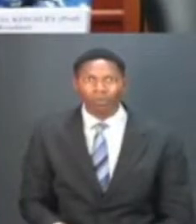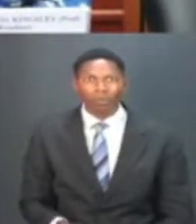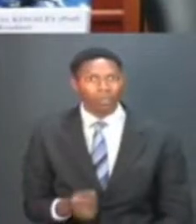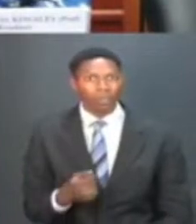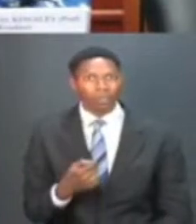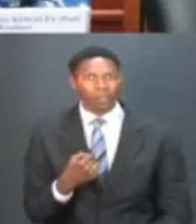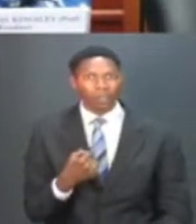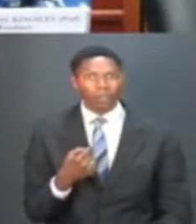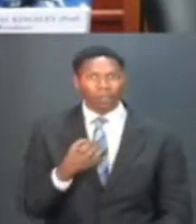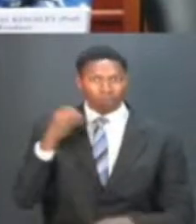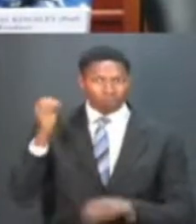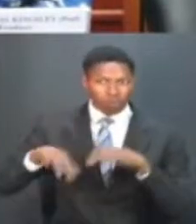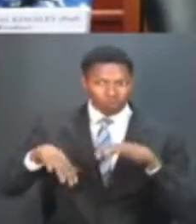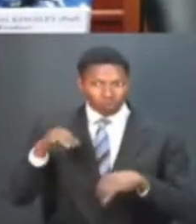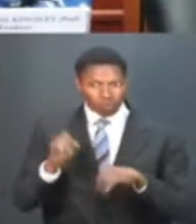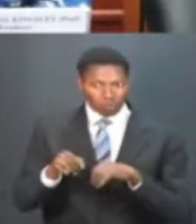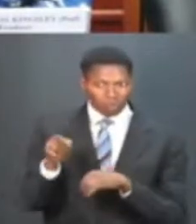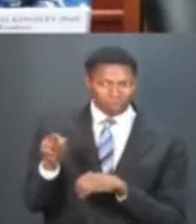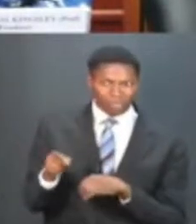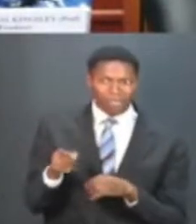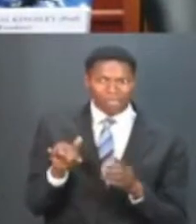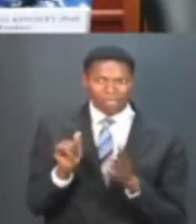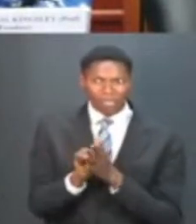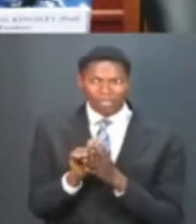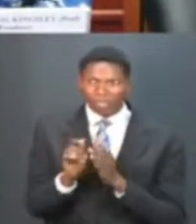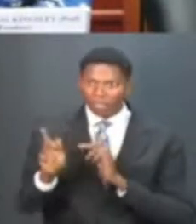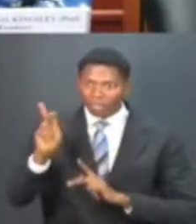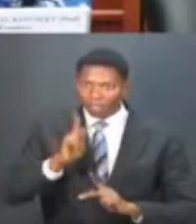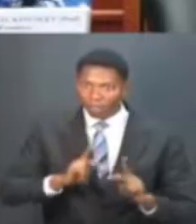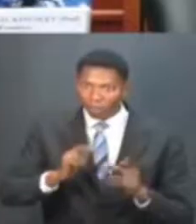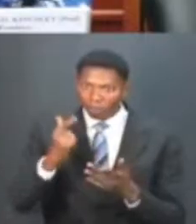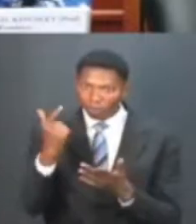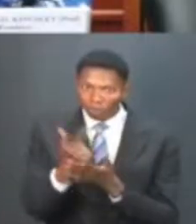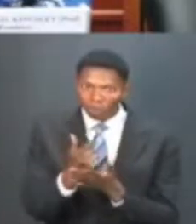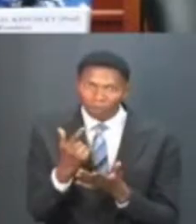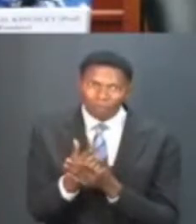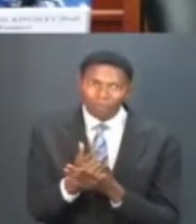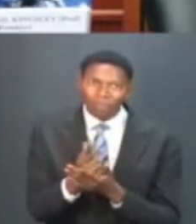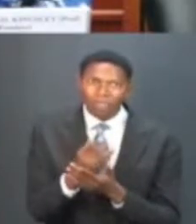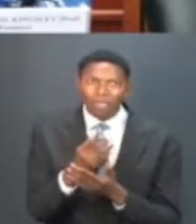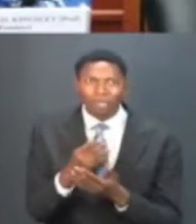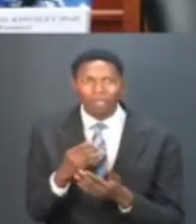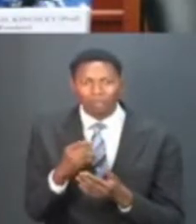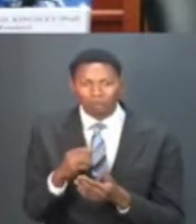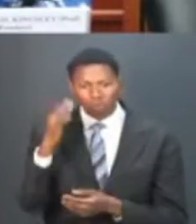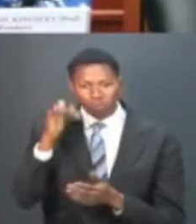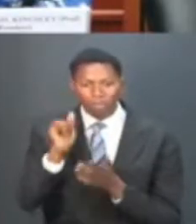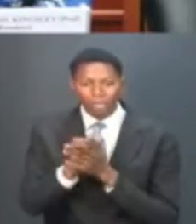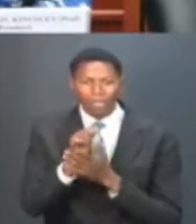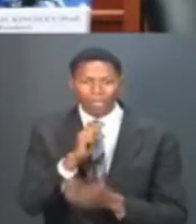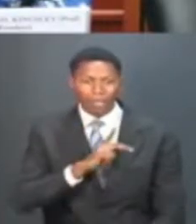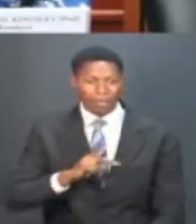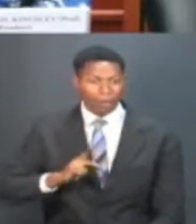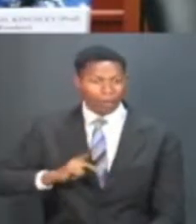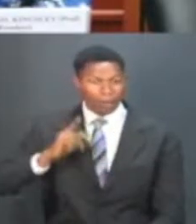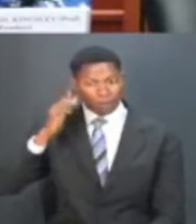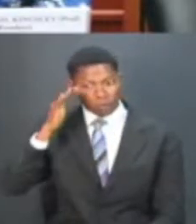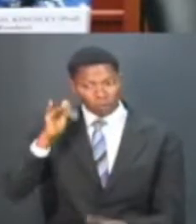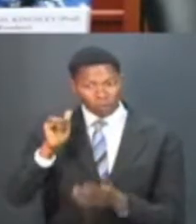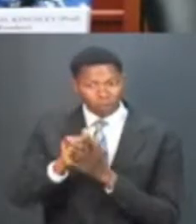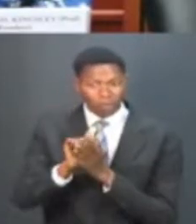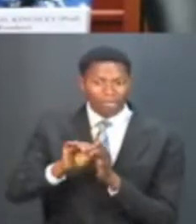to say that the people of this country, we in Parliament, are aware of the fact that apart from